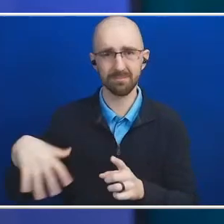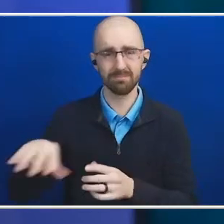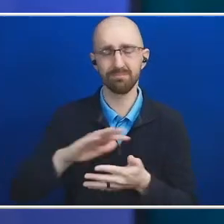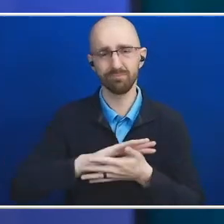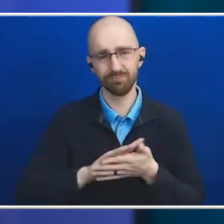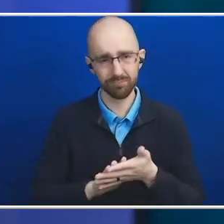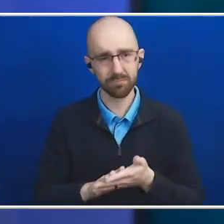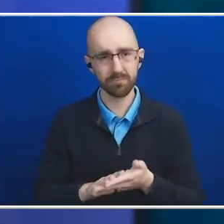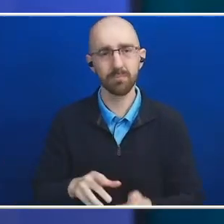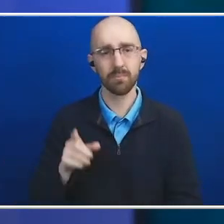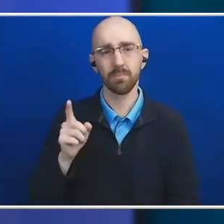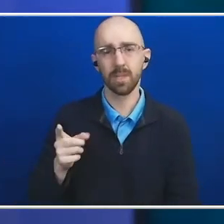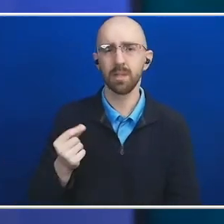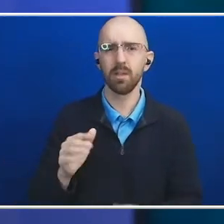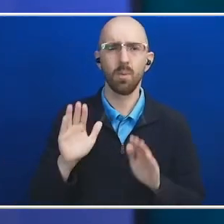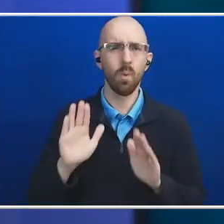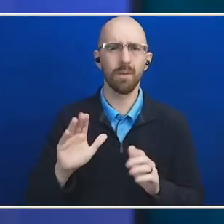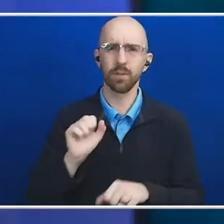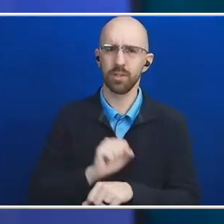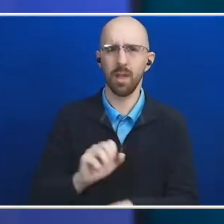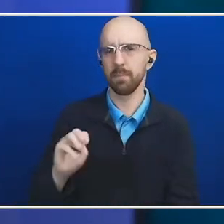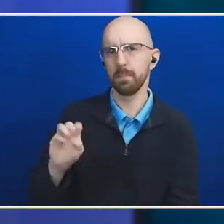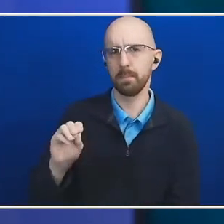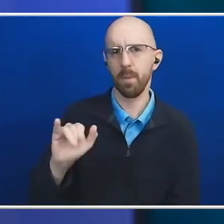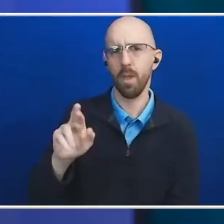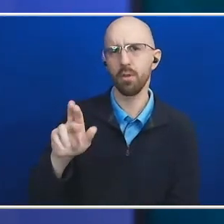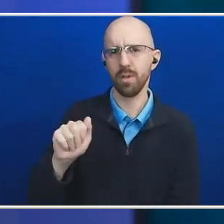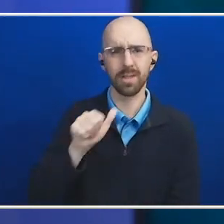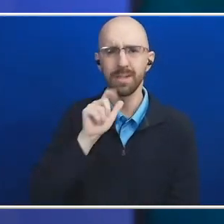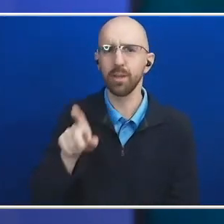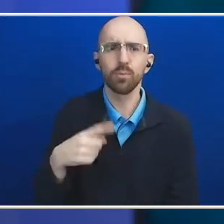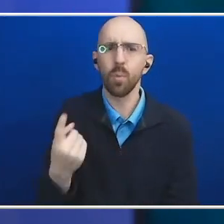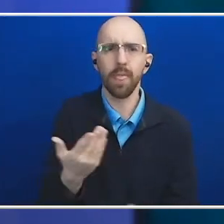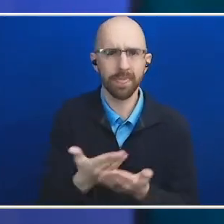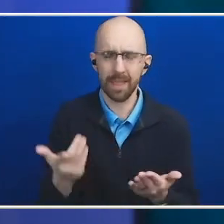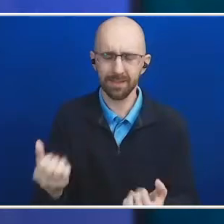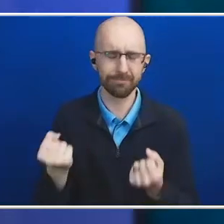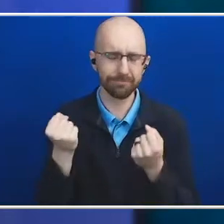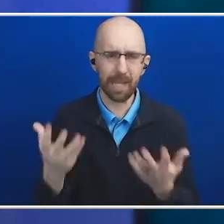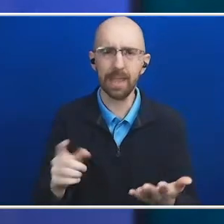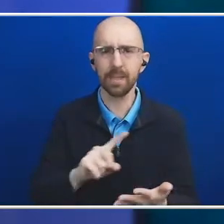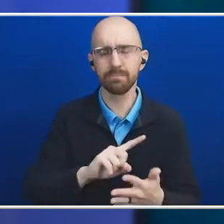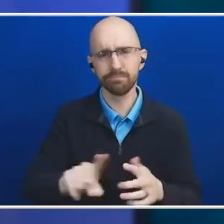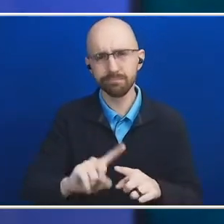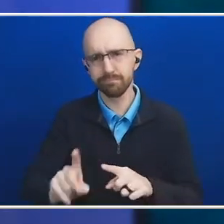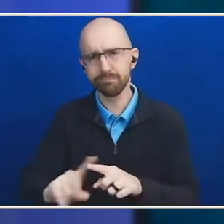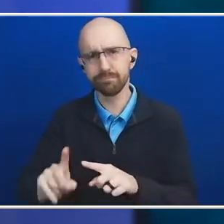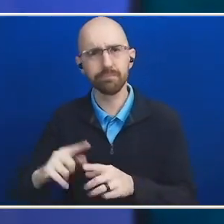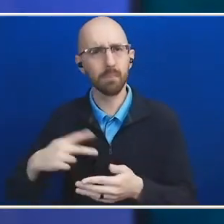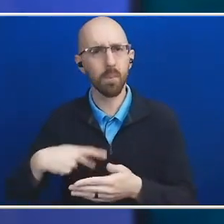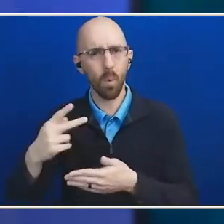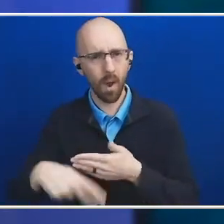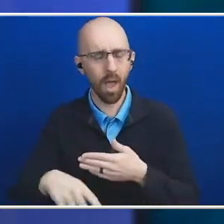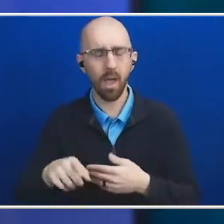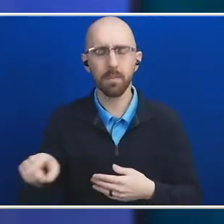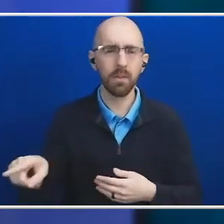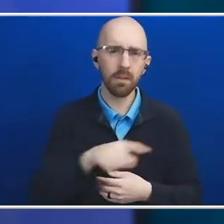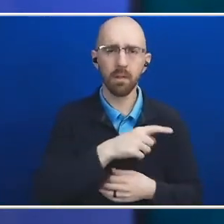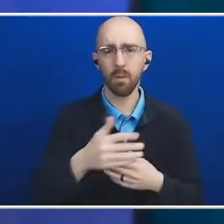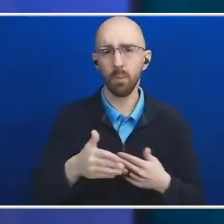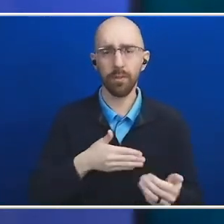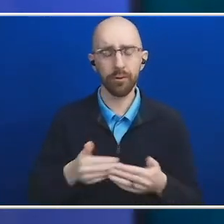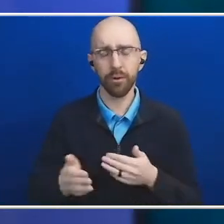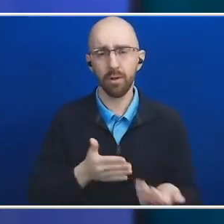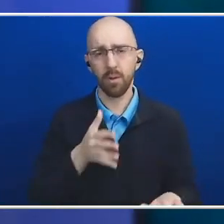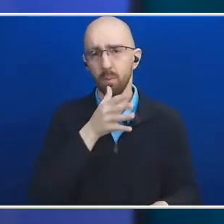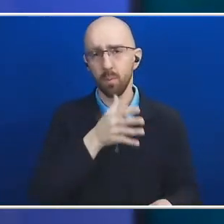wonderful job, and it's not just one thing. There are so many different programs, whether it's women or